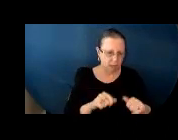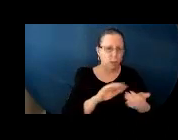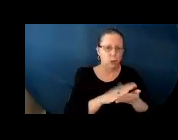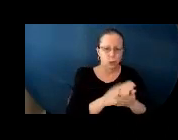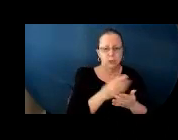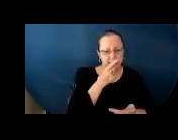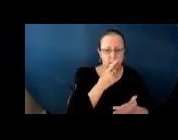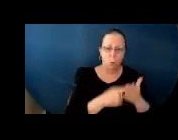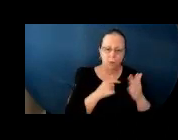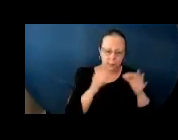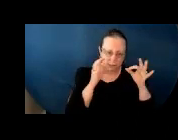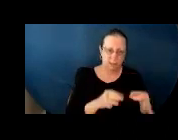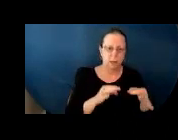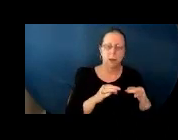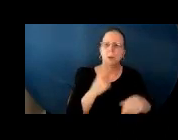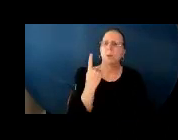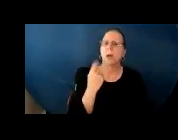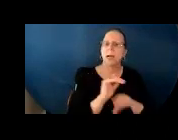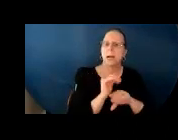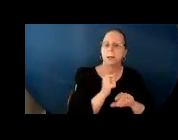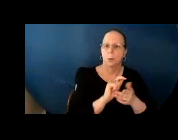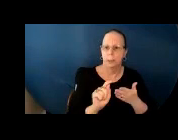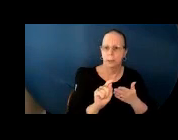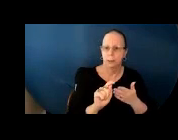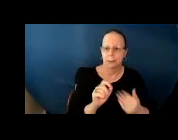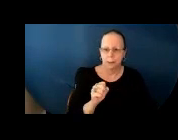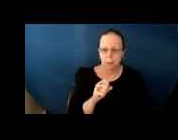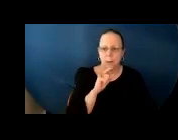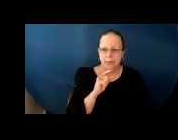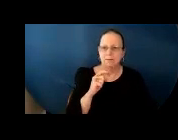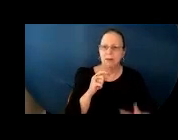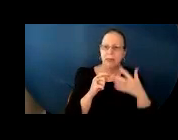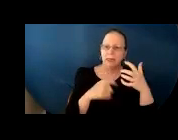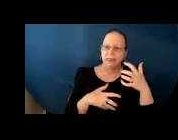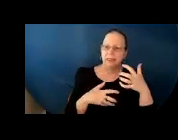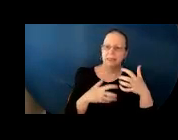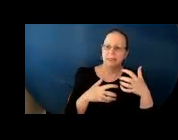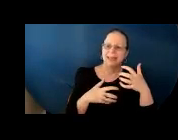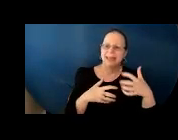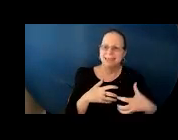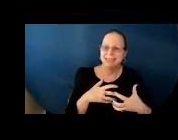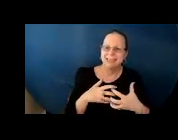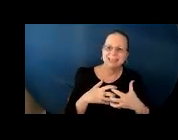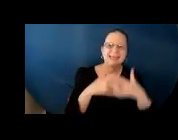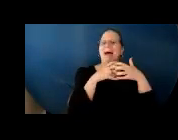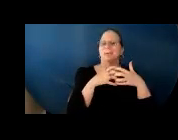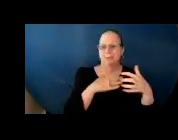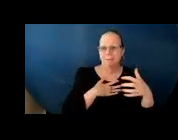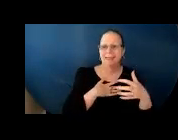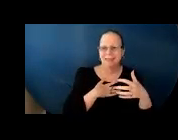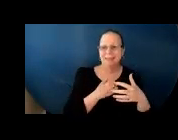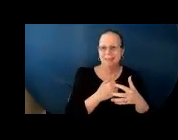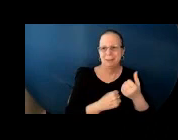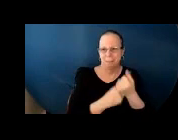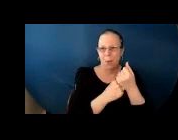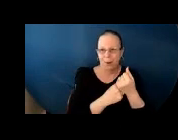their choosing for the family one night a week. And so I definitely scaffold my support. So they definitely need some help sometimes, depending on what the meal